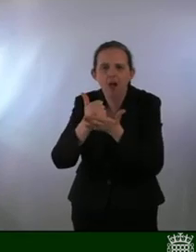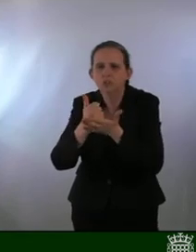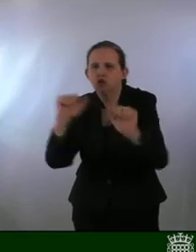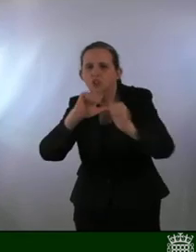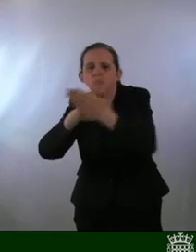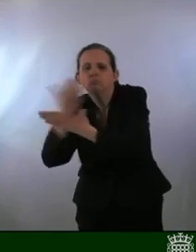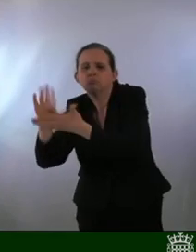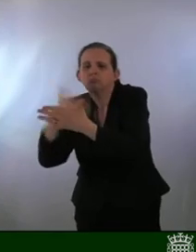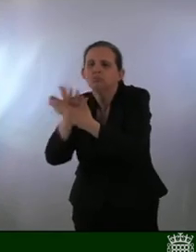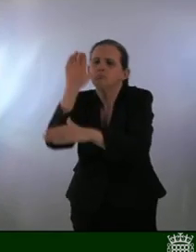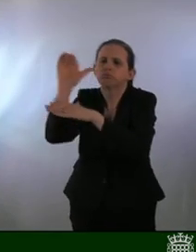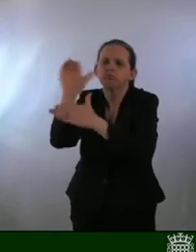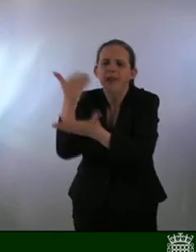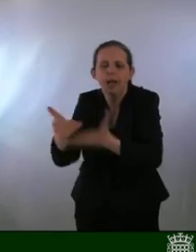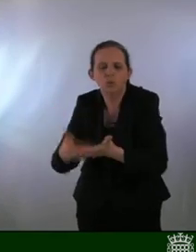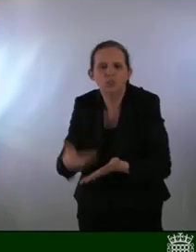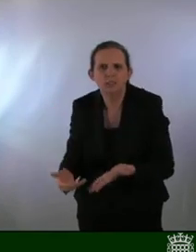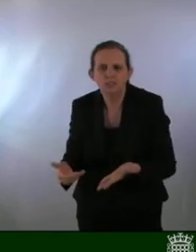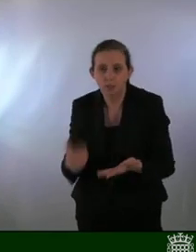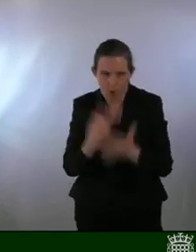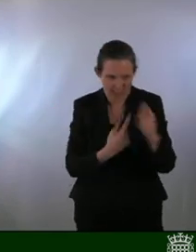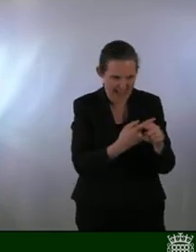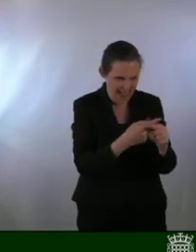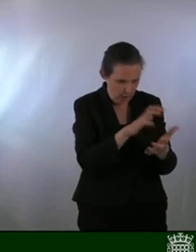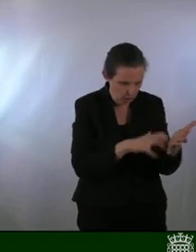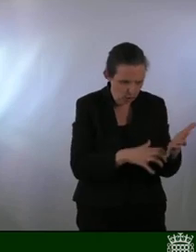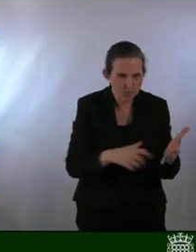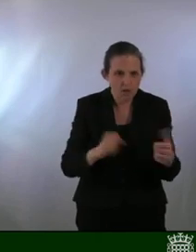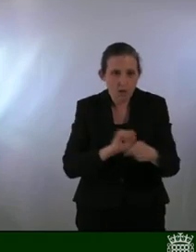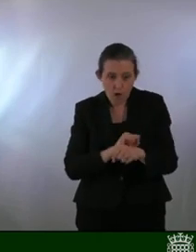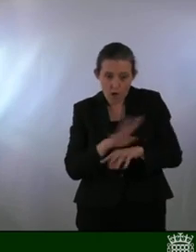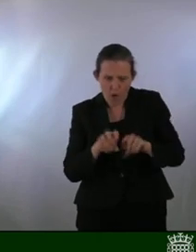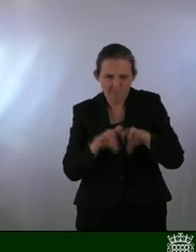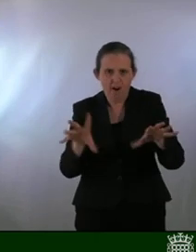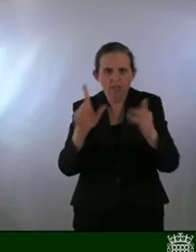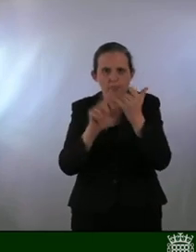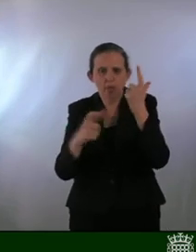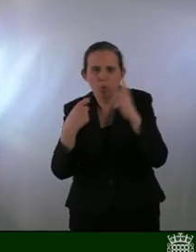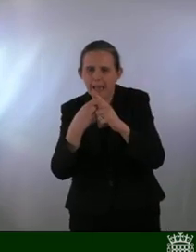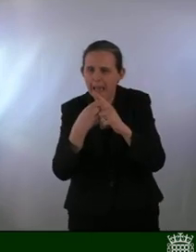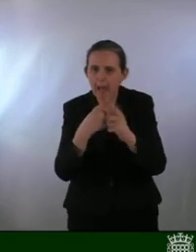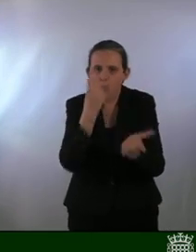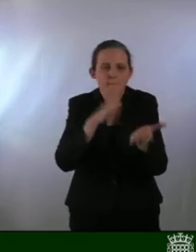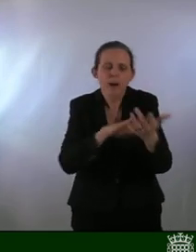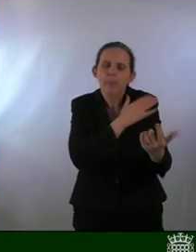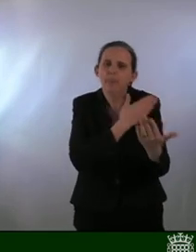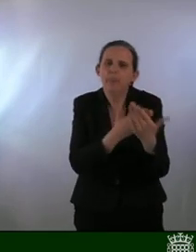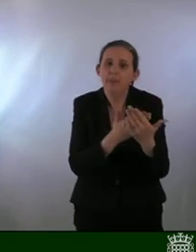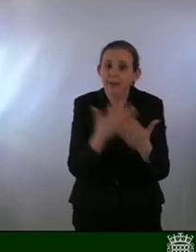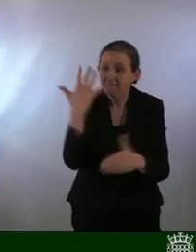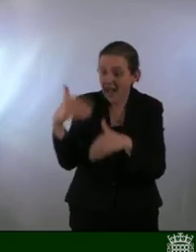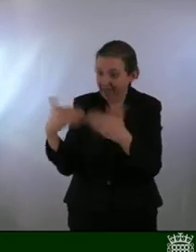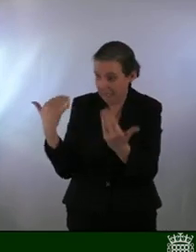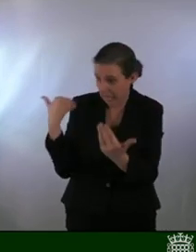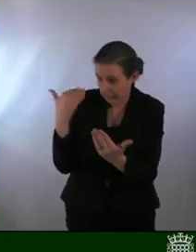English. Coronavirus has been present in the UK for over a month, and it has been 5 days since I raised this issue with the government, and yet